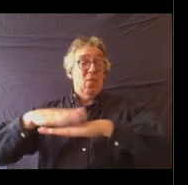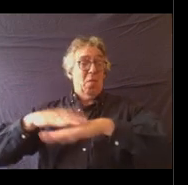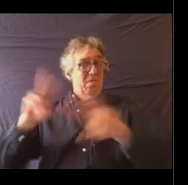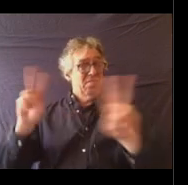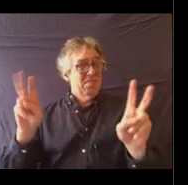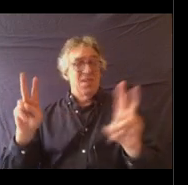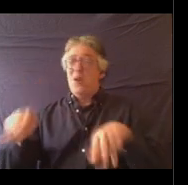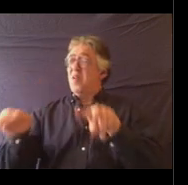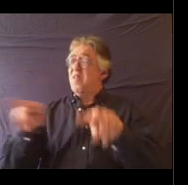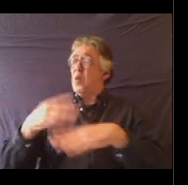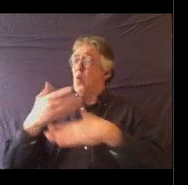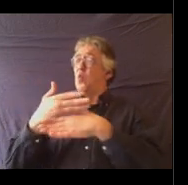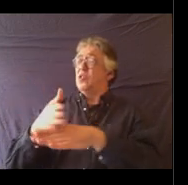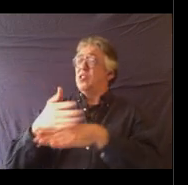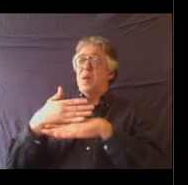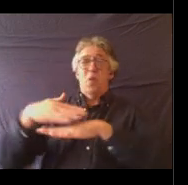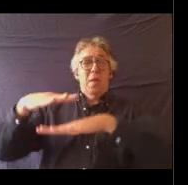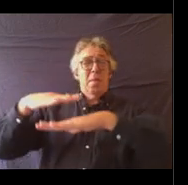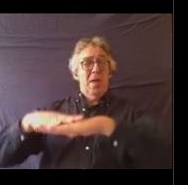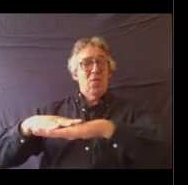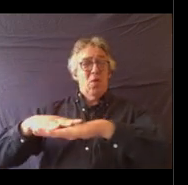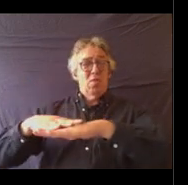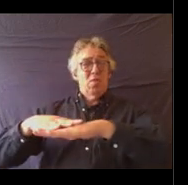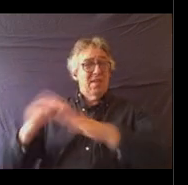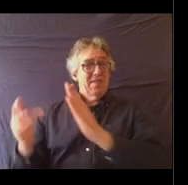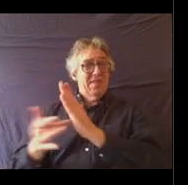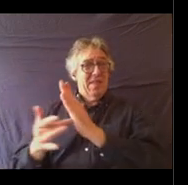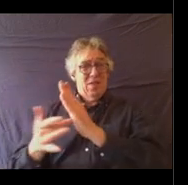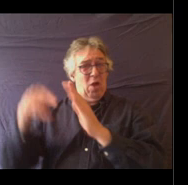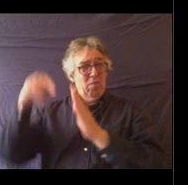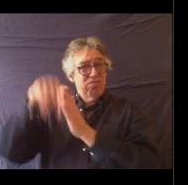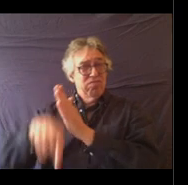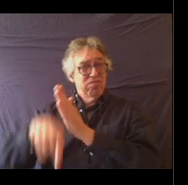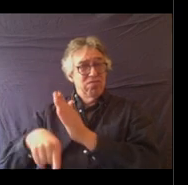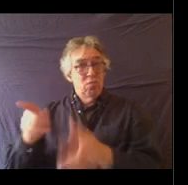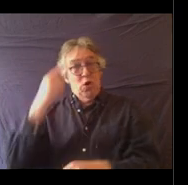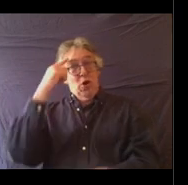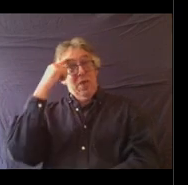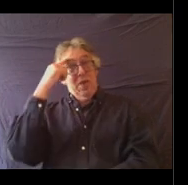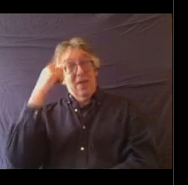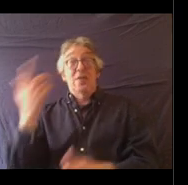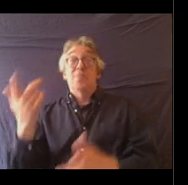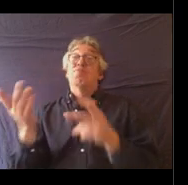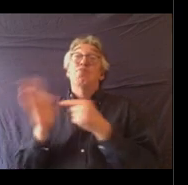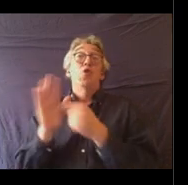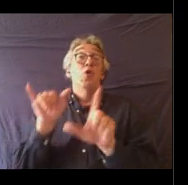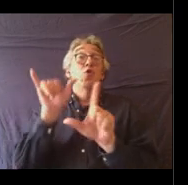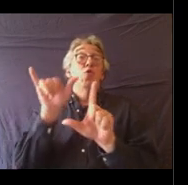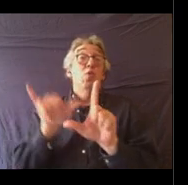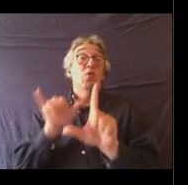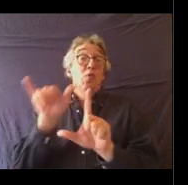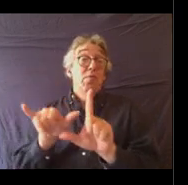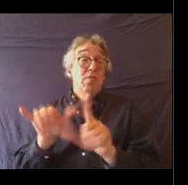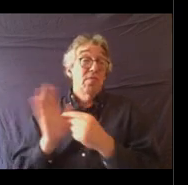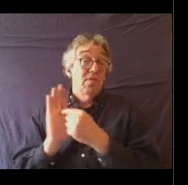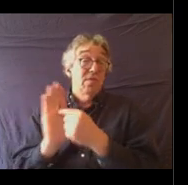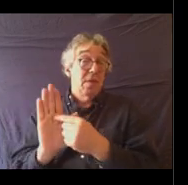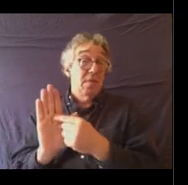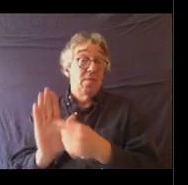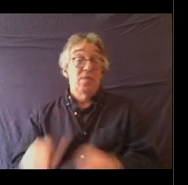means basically is you can think of YouTube as a typical video sharing platform where you have